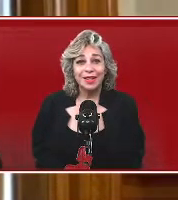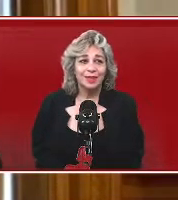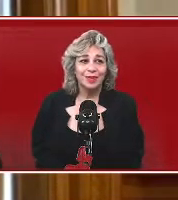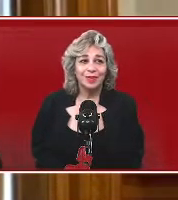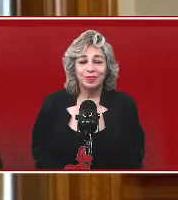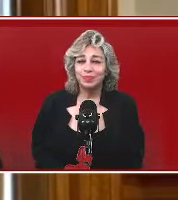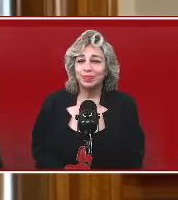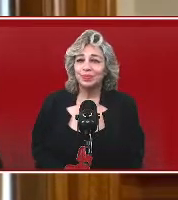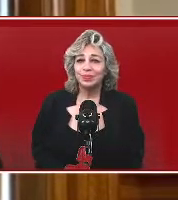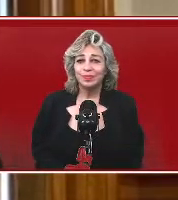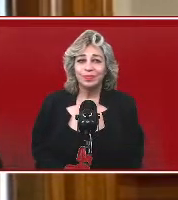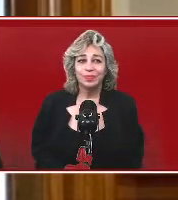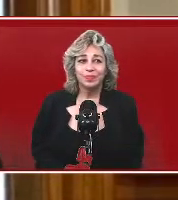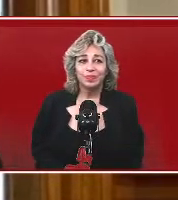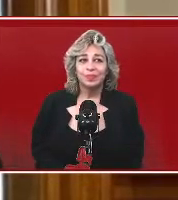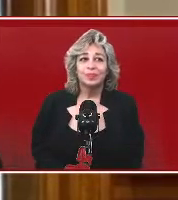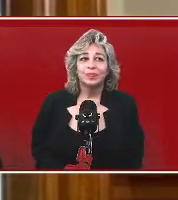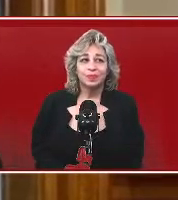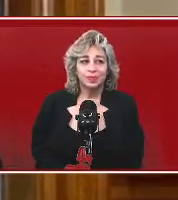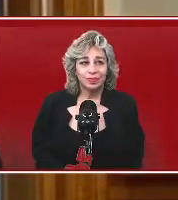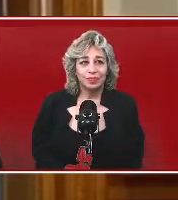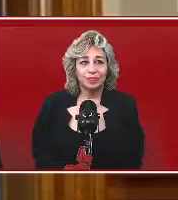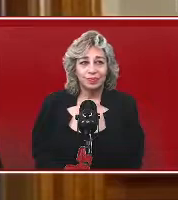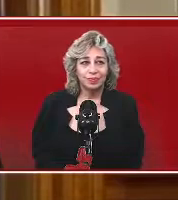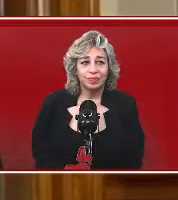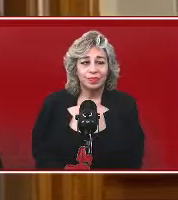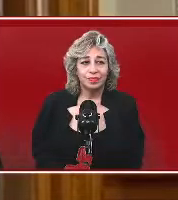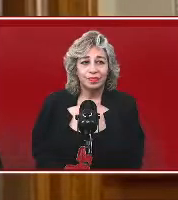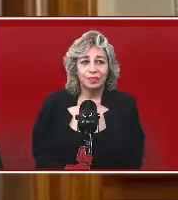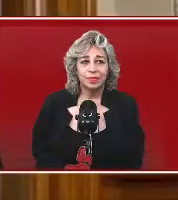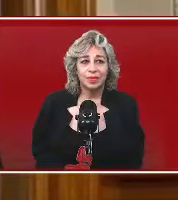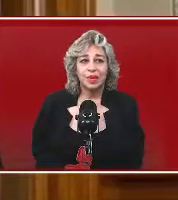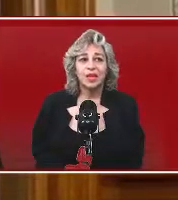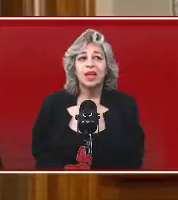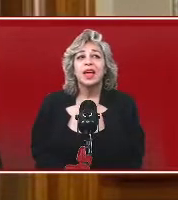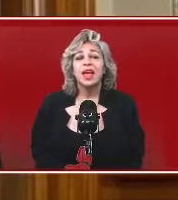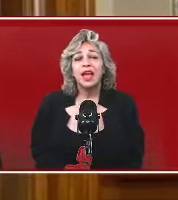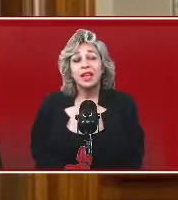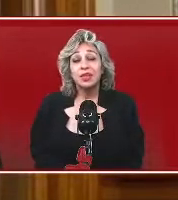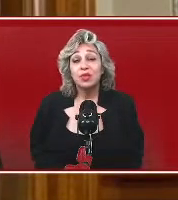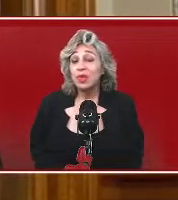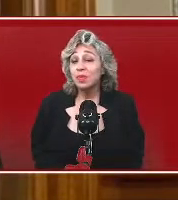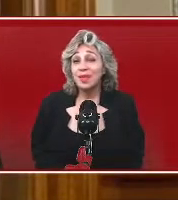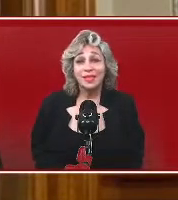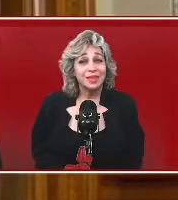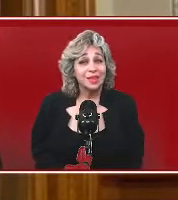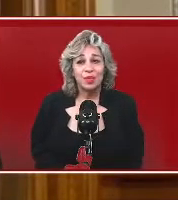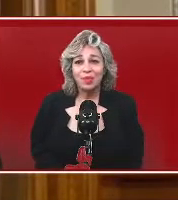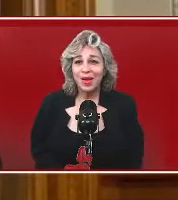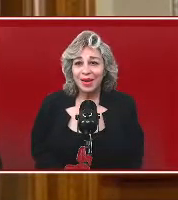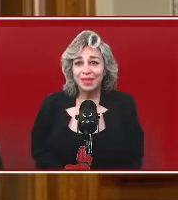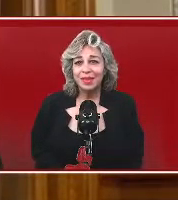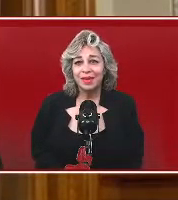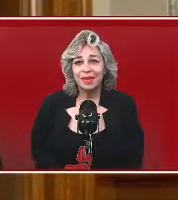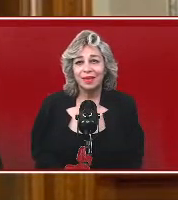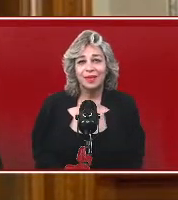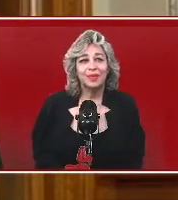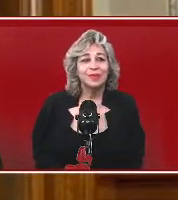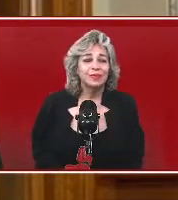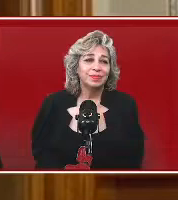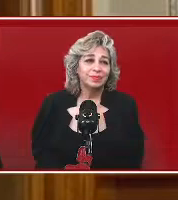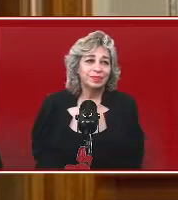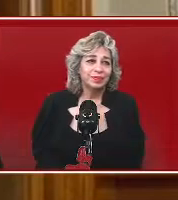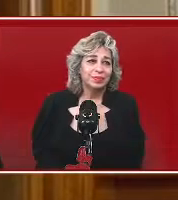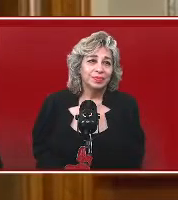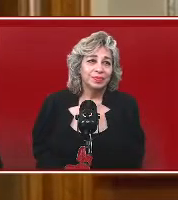money, y en 3 meses no van a pagar nada. and in 3 months they will pay nothing.